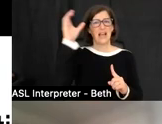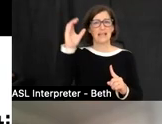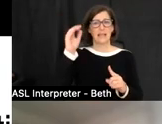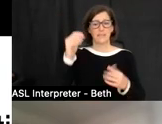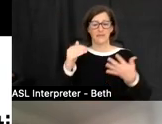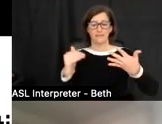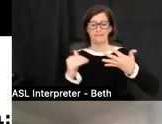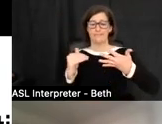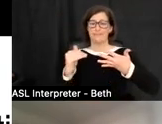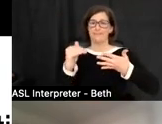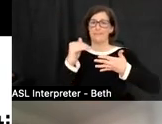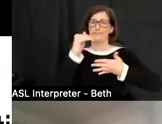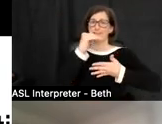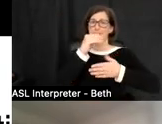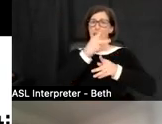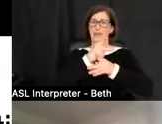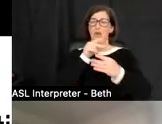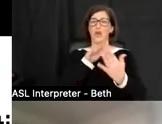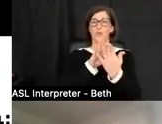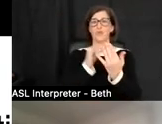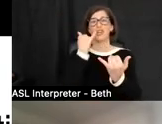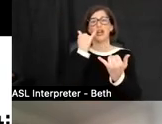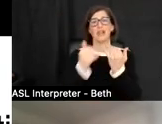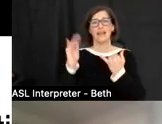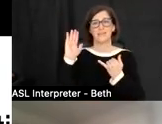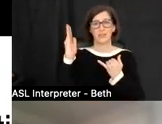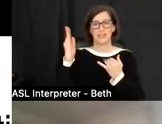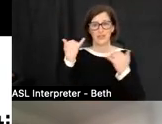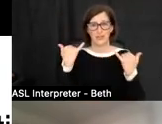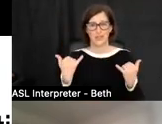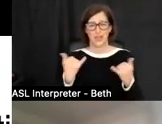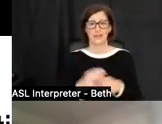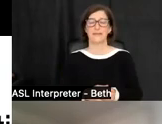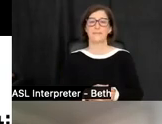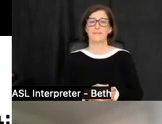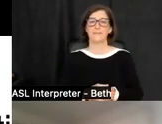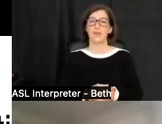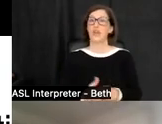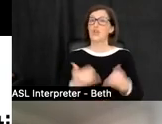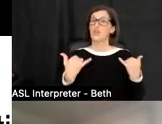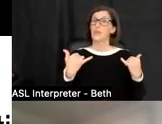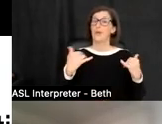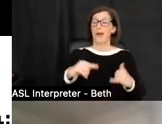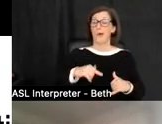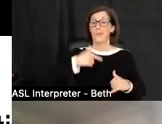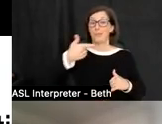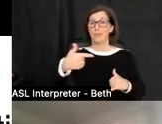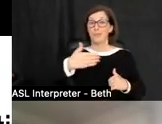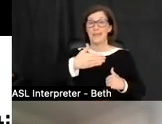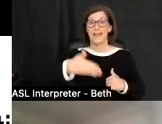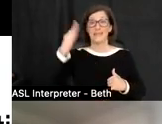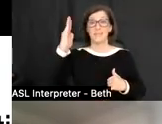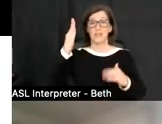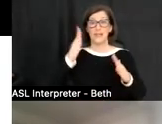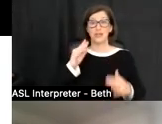care approach in our last presentation. And so I'm going to turn it over now